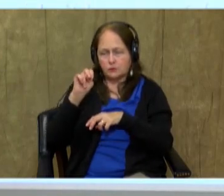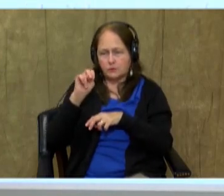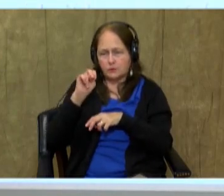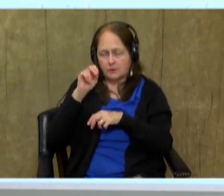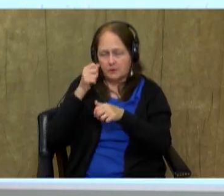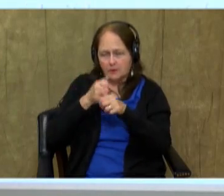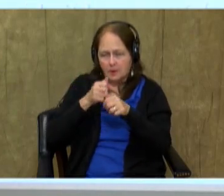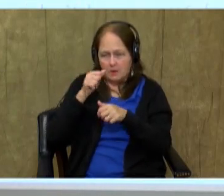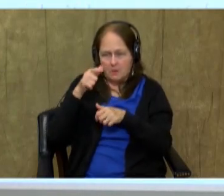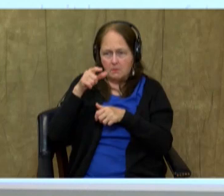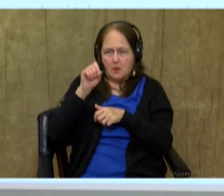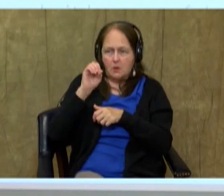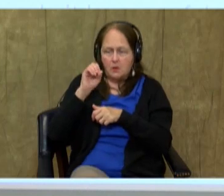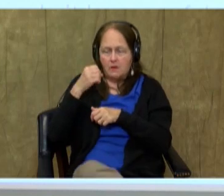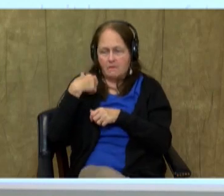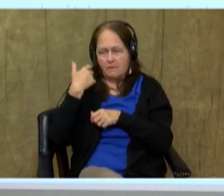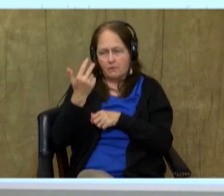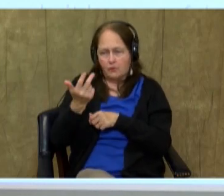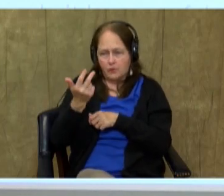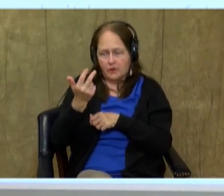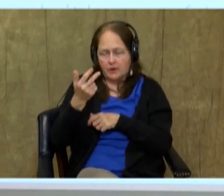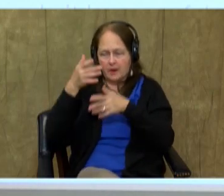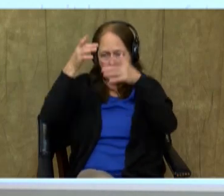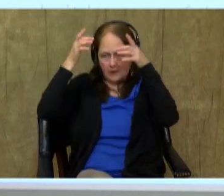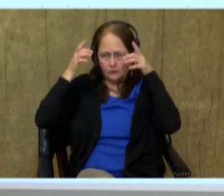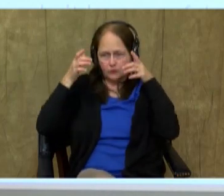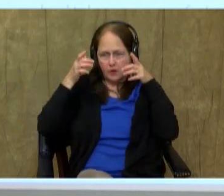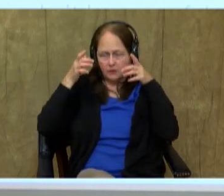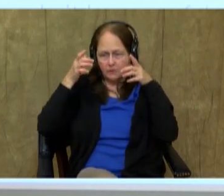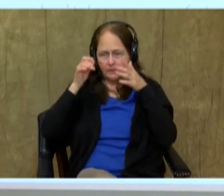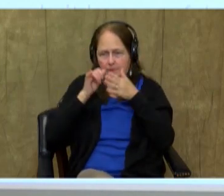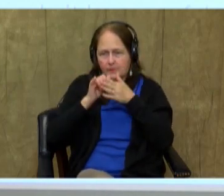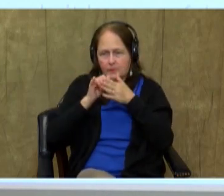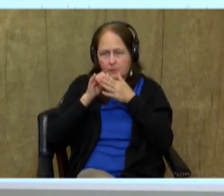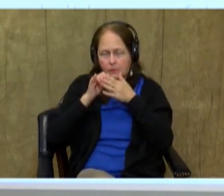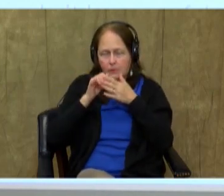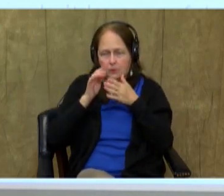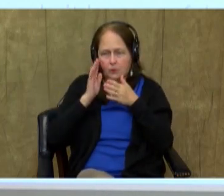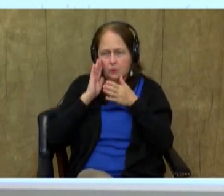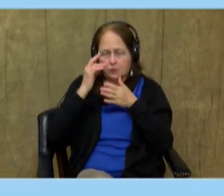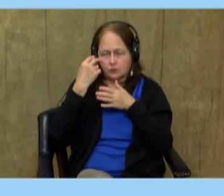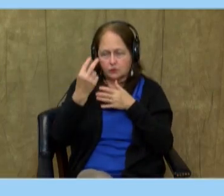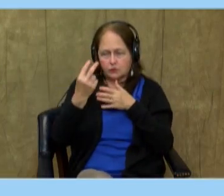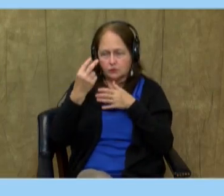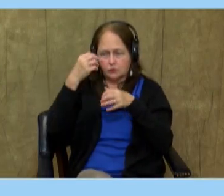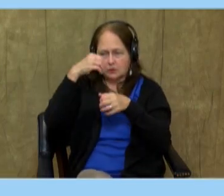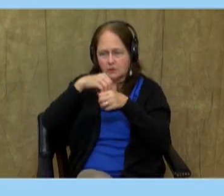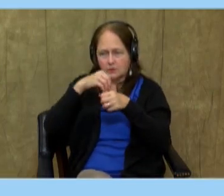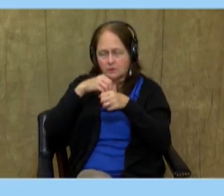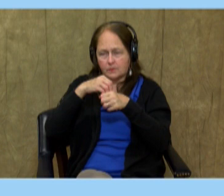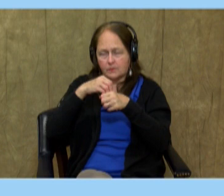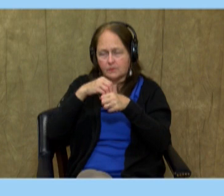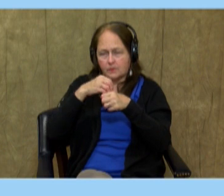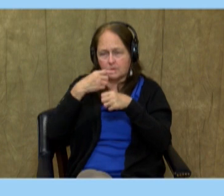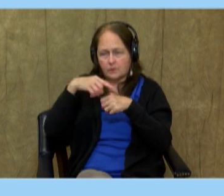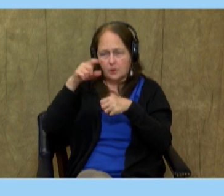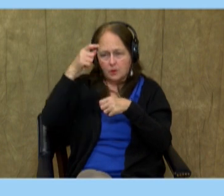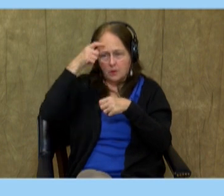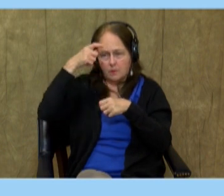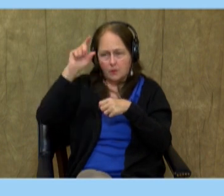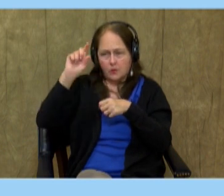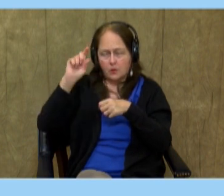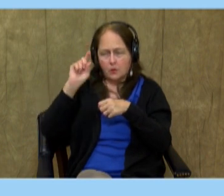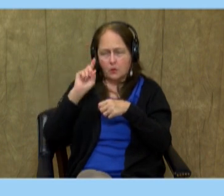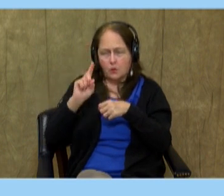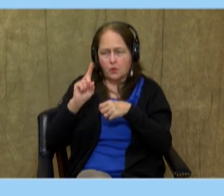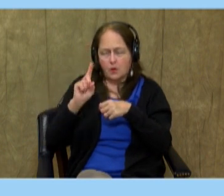each Apollo mission had 3 astronauts. They would fly 2 in anticipation of going to the moon